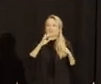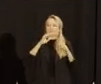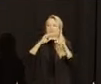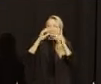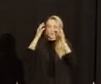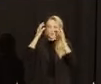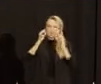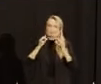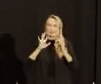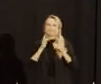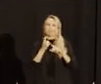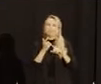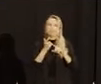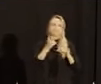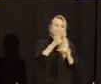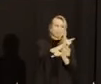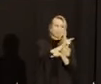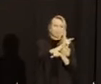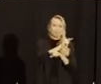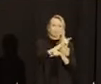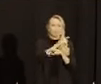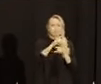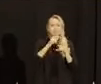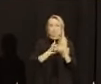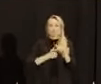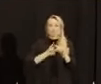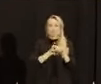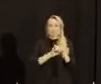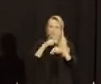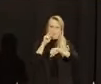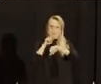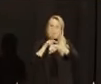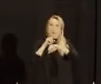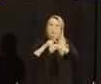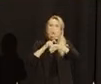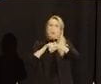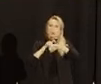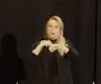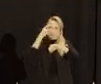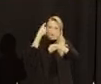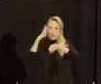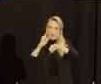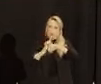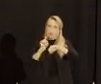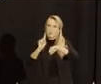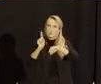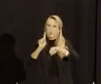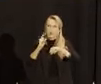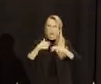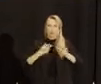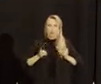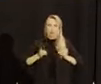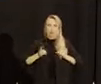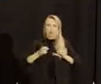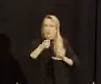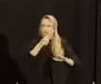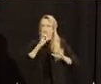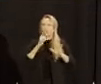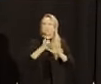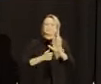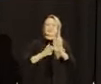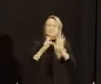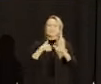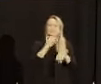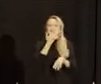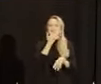to go down to the end, okay? I'm sorry, I just looked at my watch. I thought it said 1 o'clock already. I apologize. No